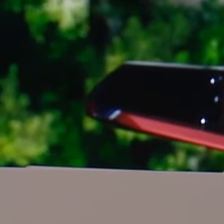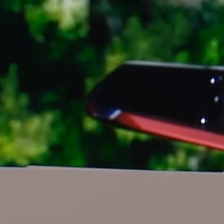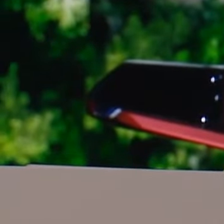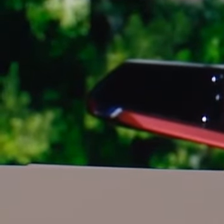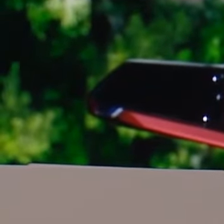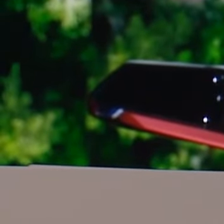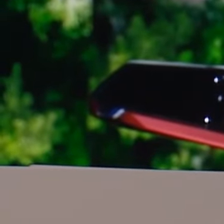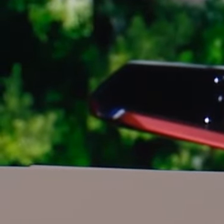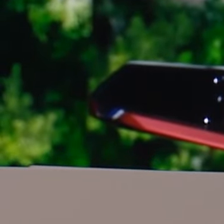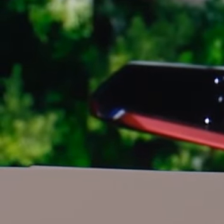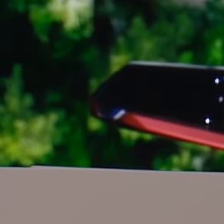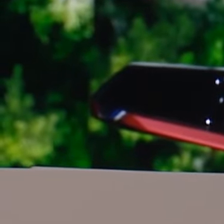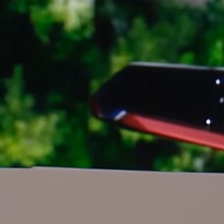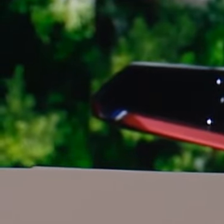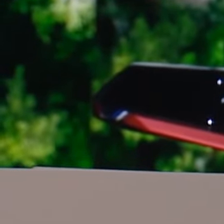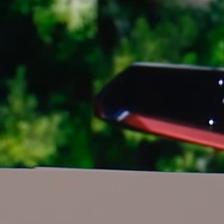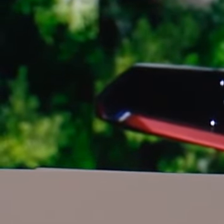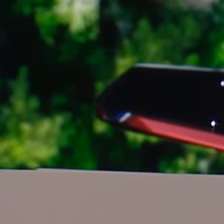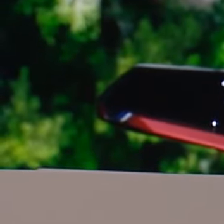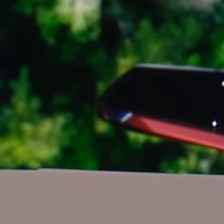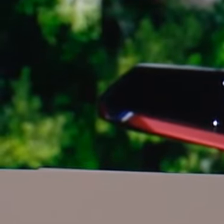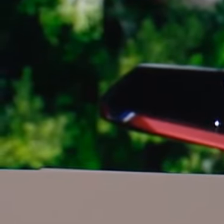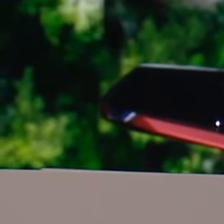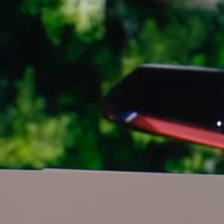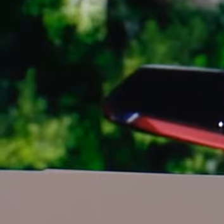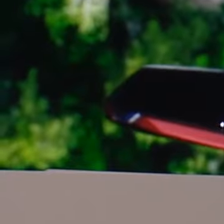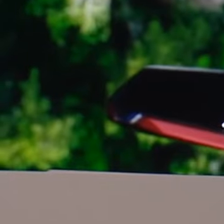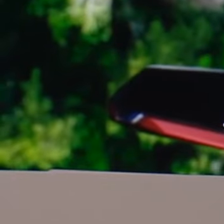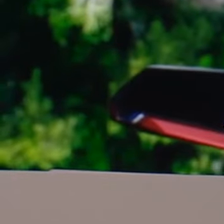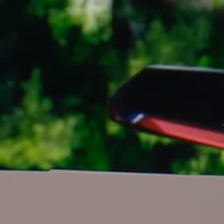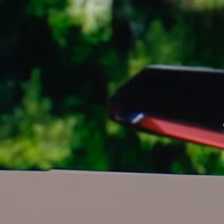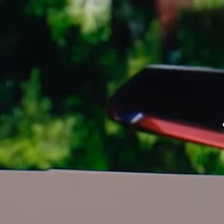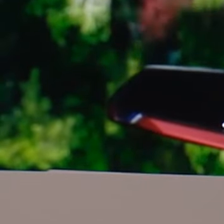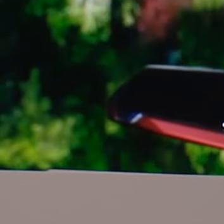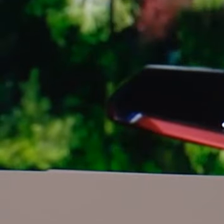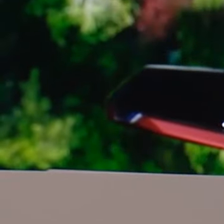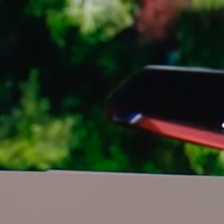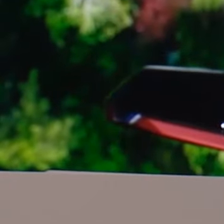Meo, this is, of course,